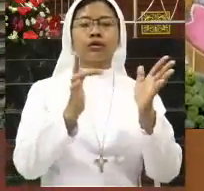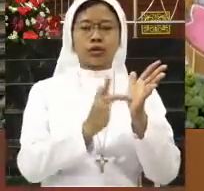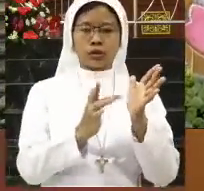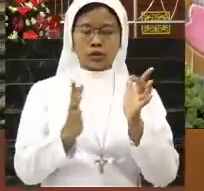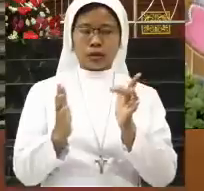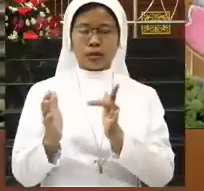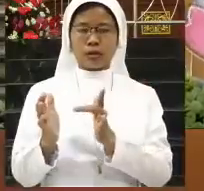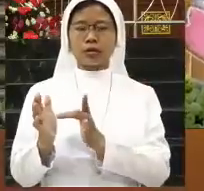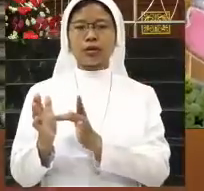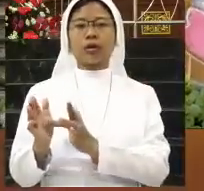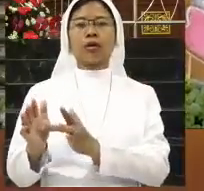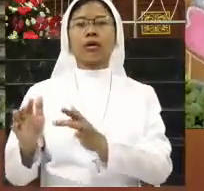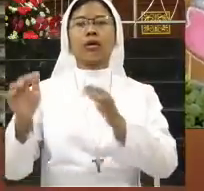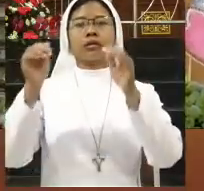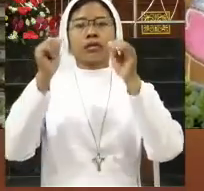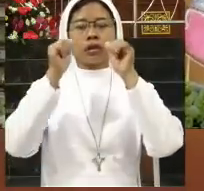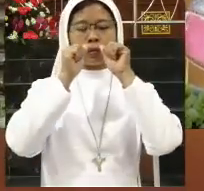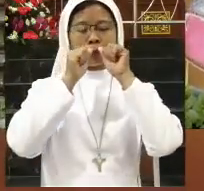Et